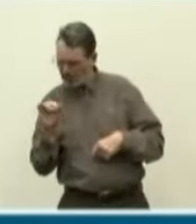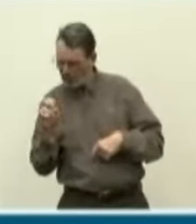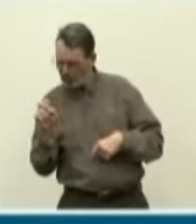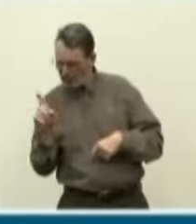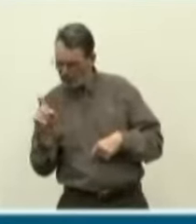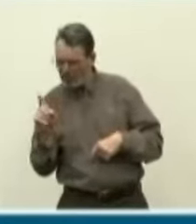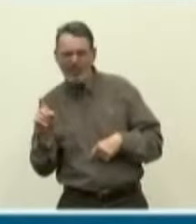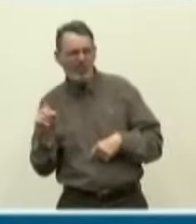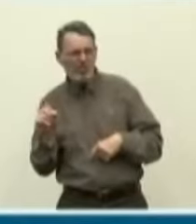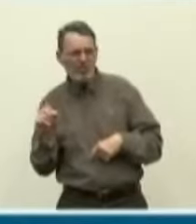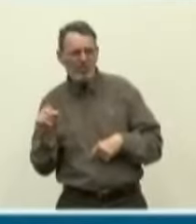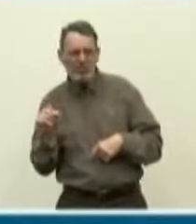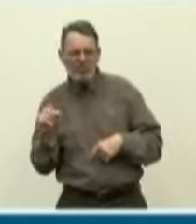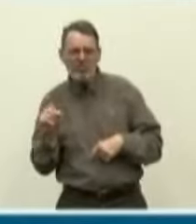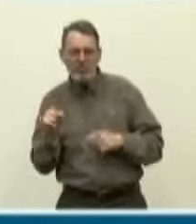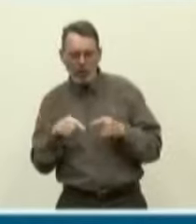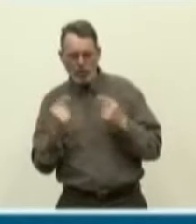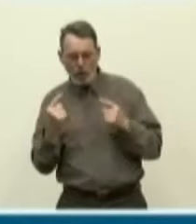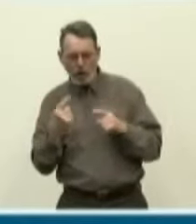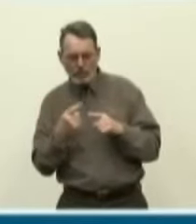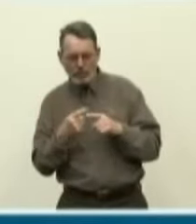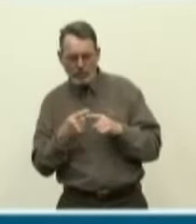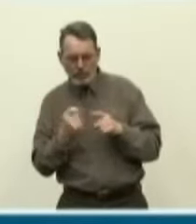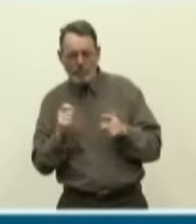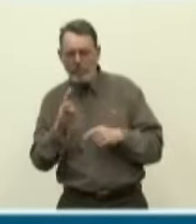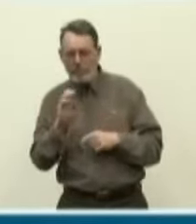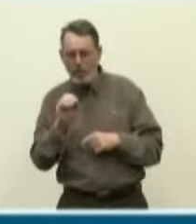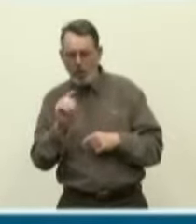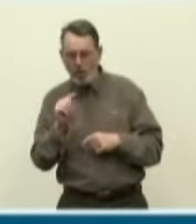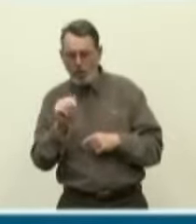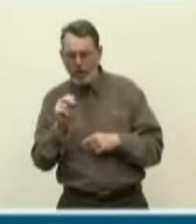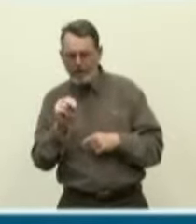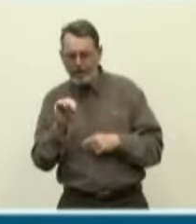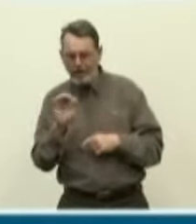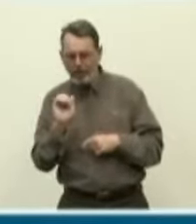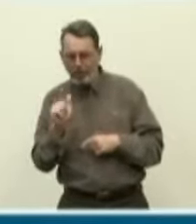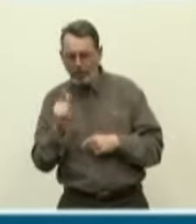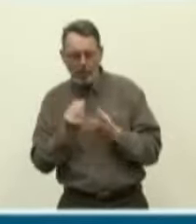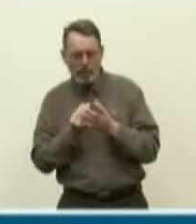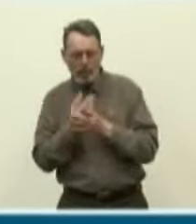2021. Right across from the big botanical gardens.